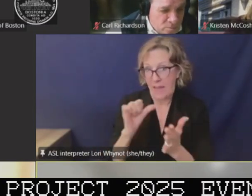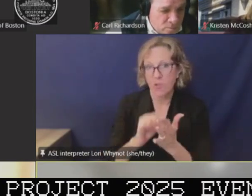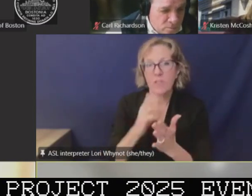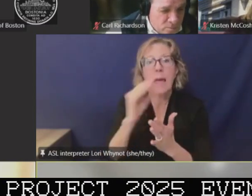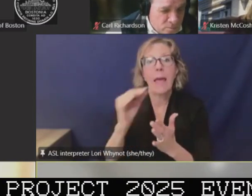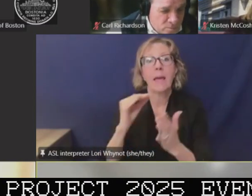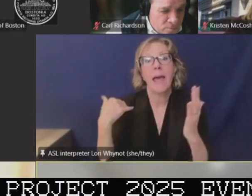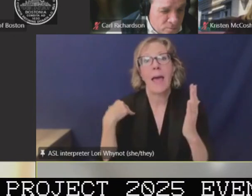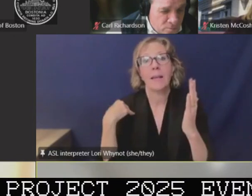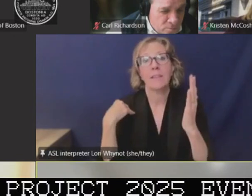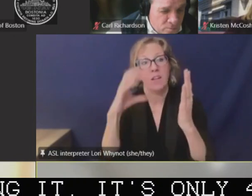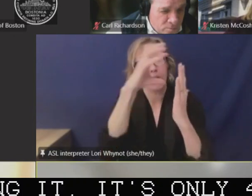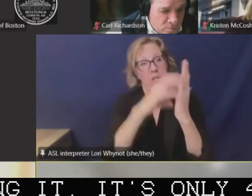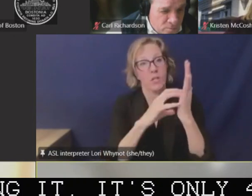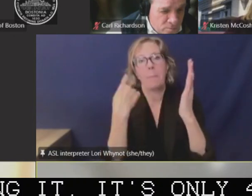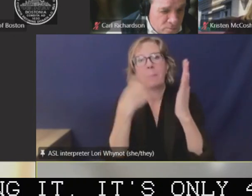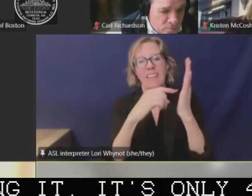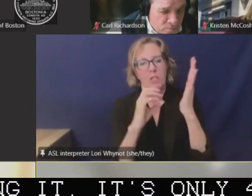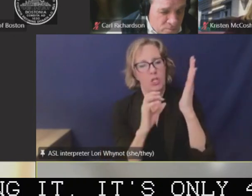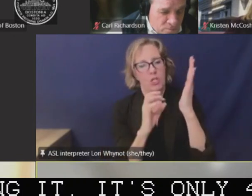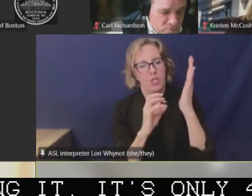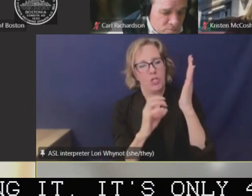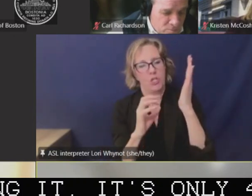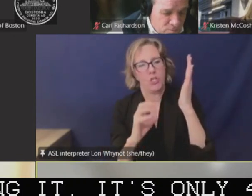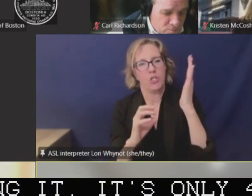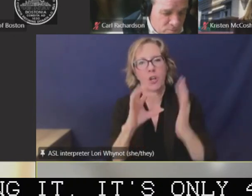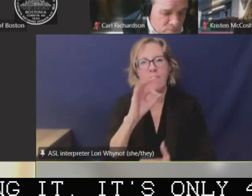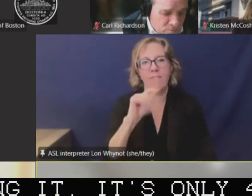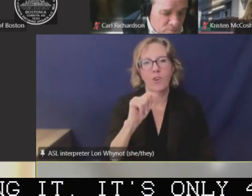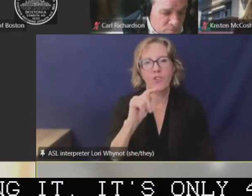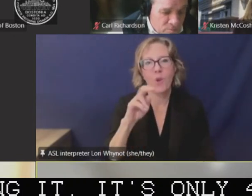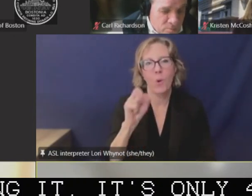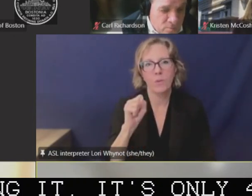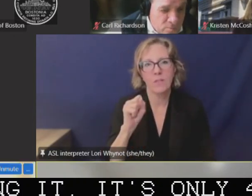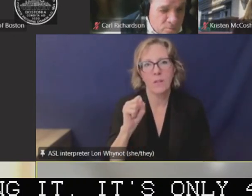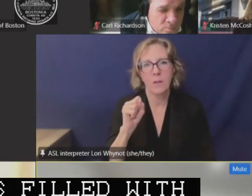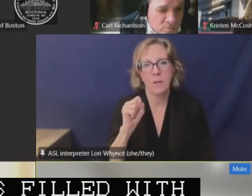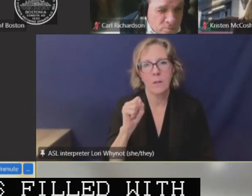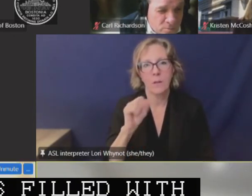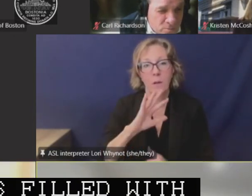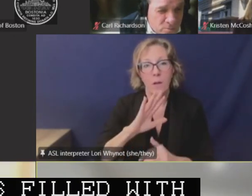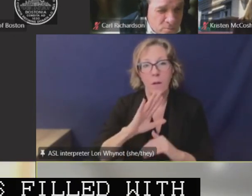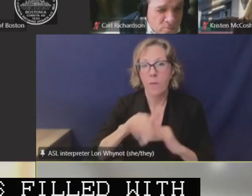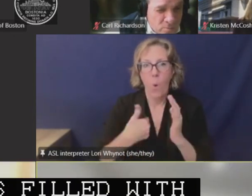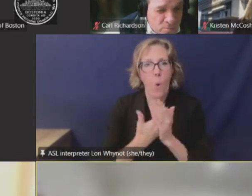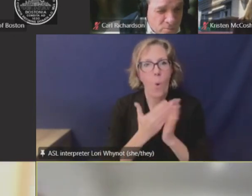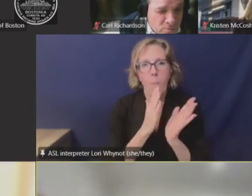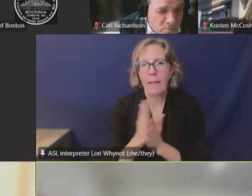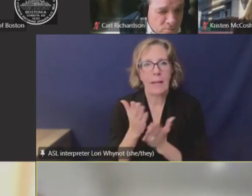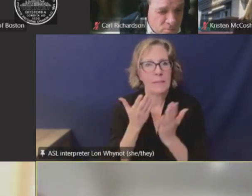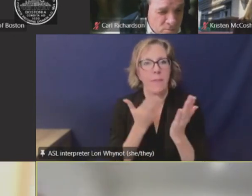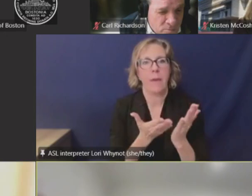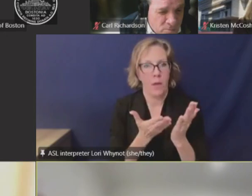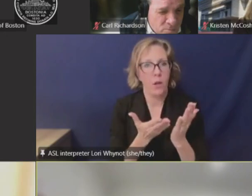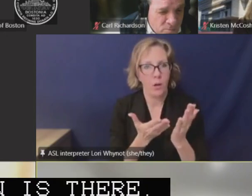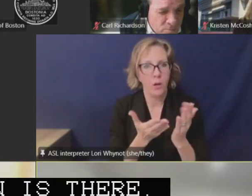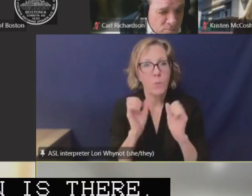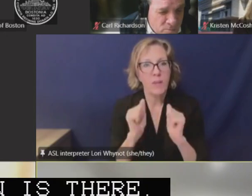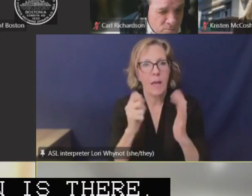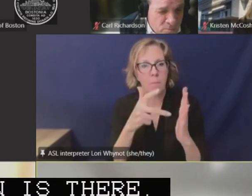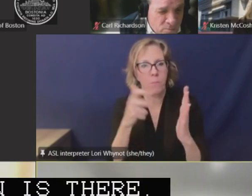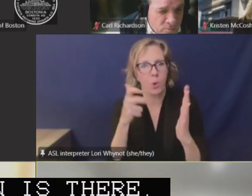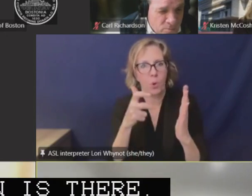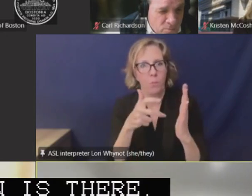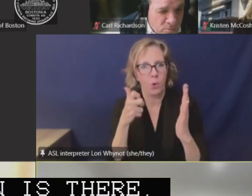footnotes. The whole plan is there, so you can pull from that, right? And you're able to